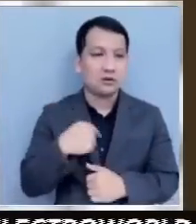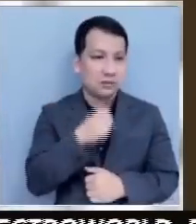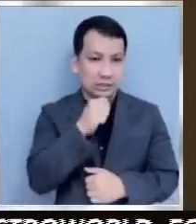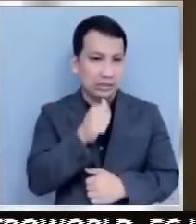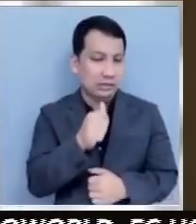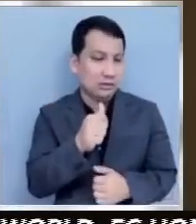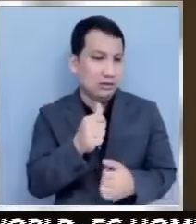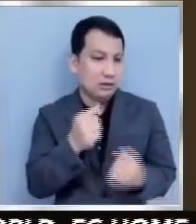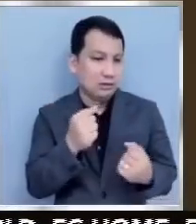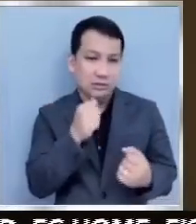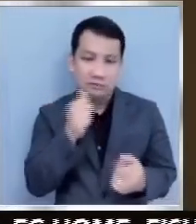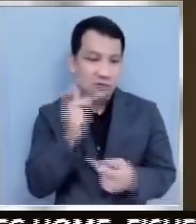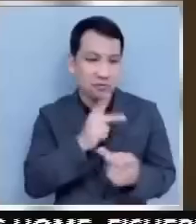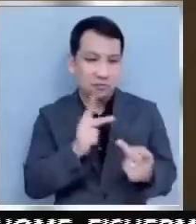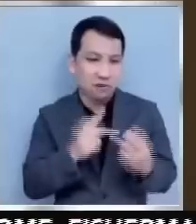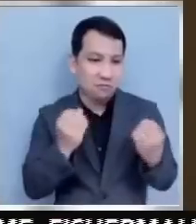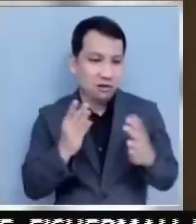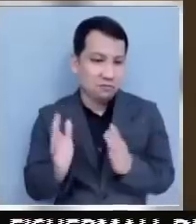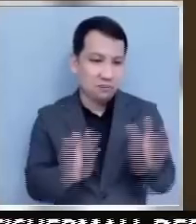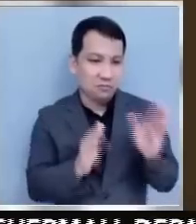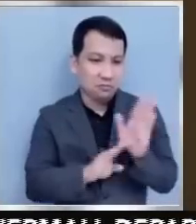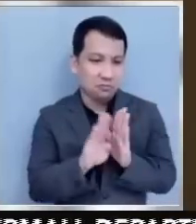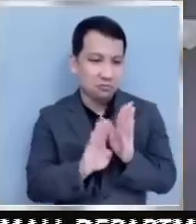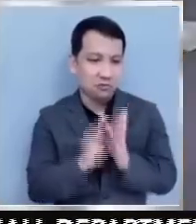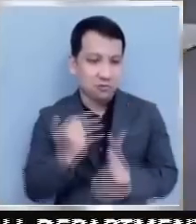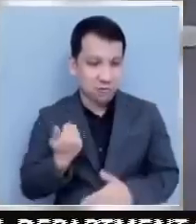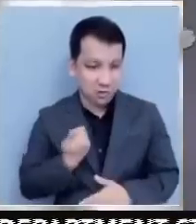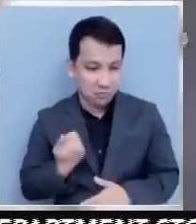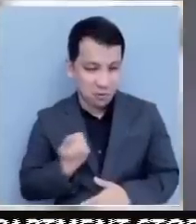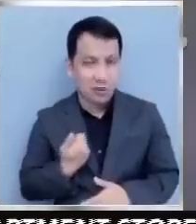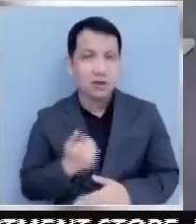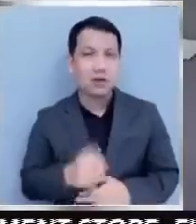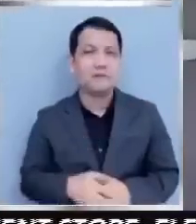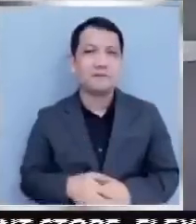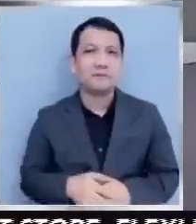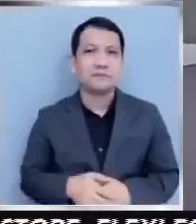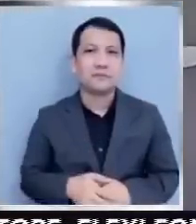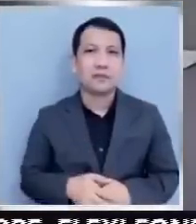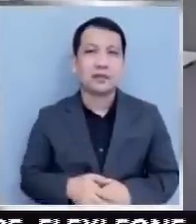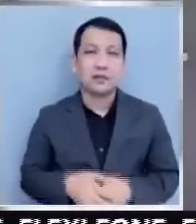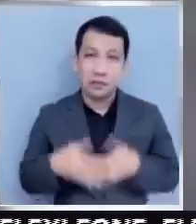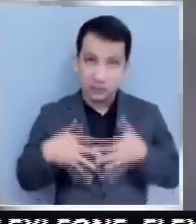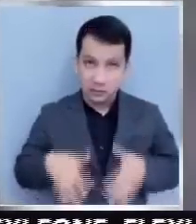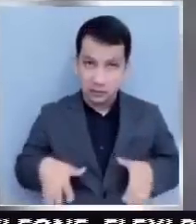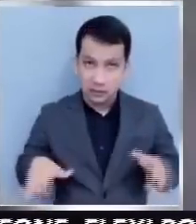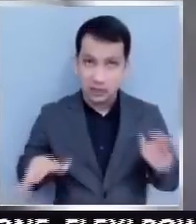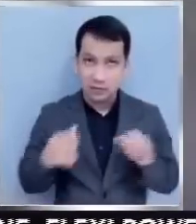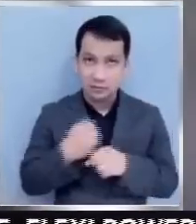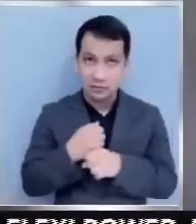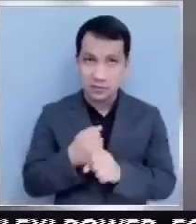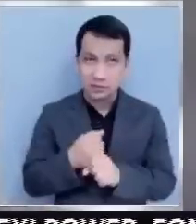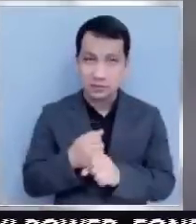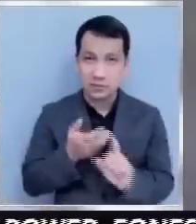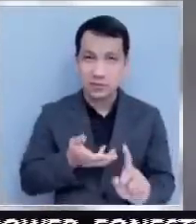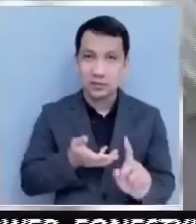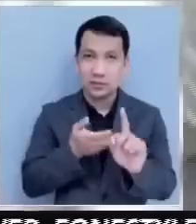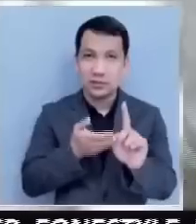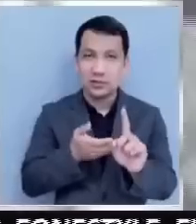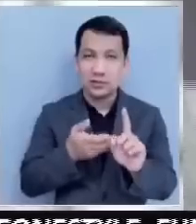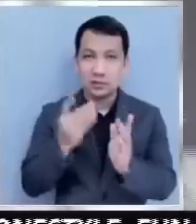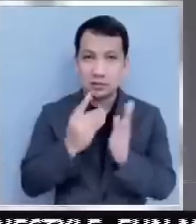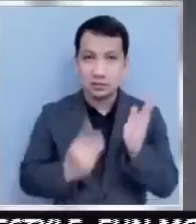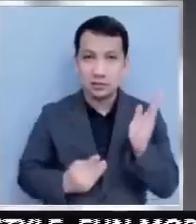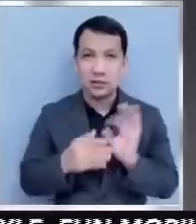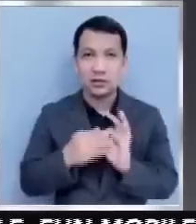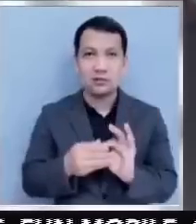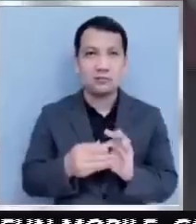of things that I can still improve on and perfect. Suot ang mga likha ng mga sikat na fashion designers,